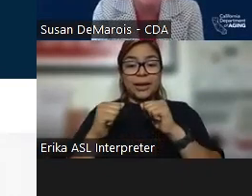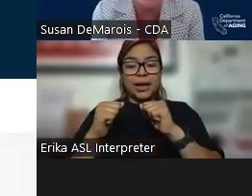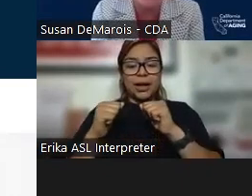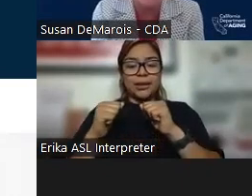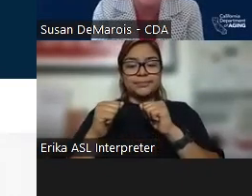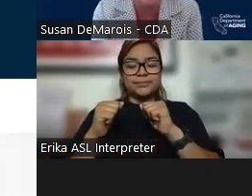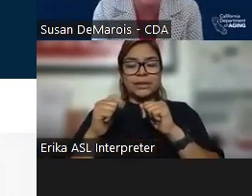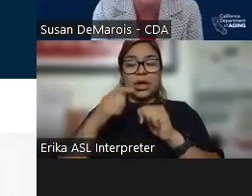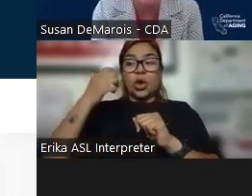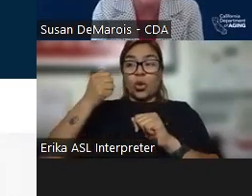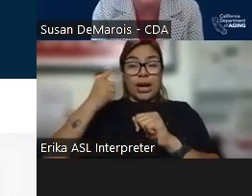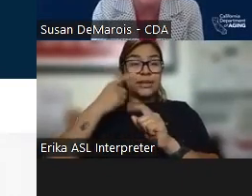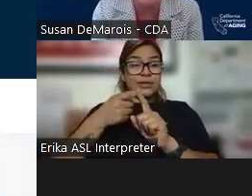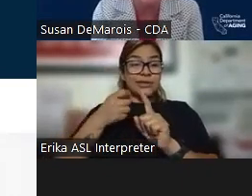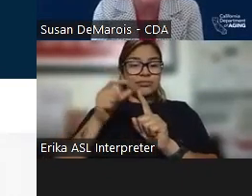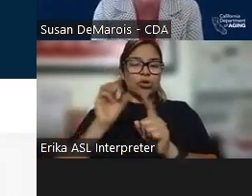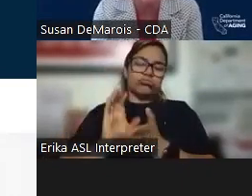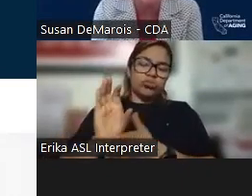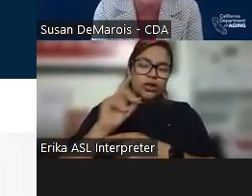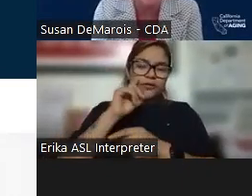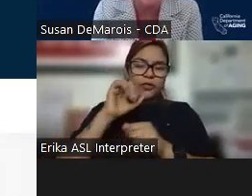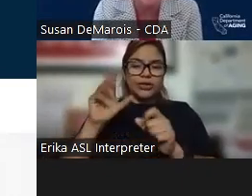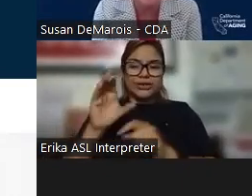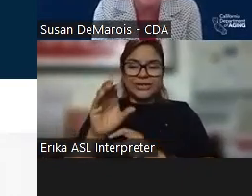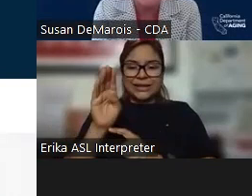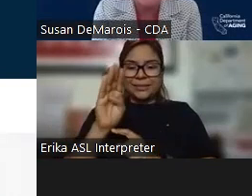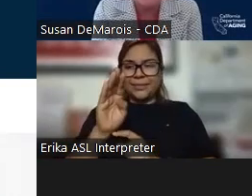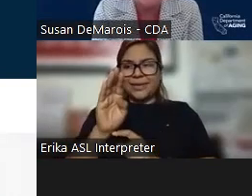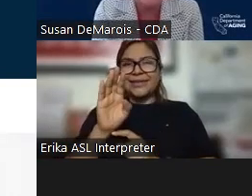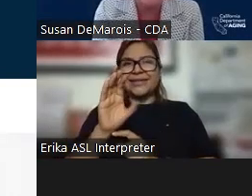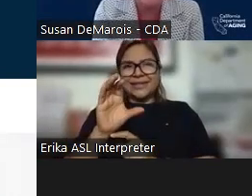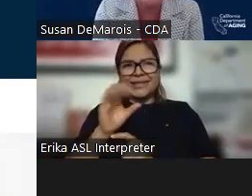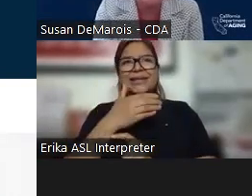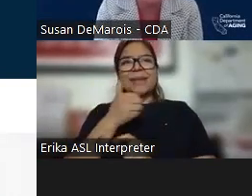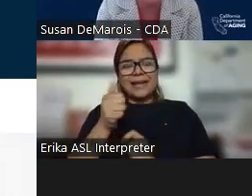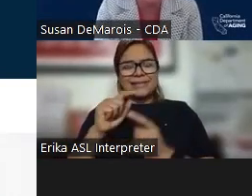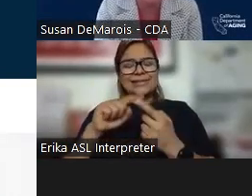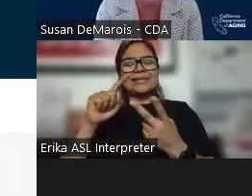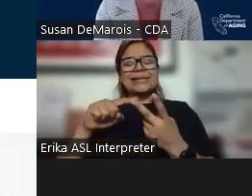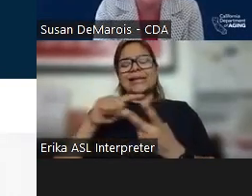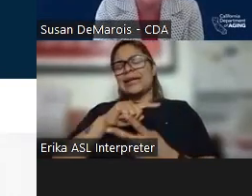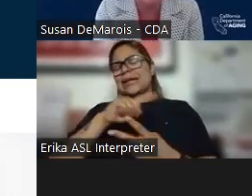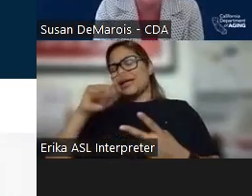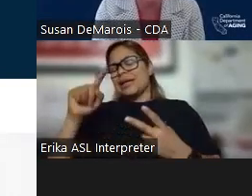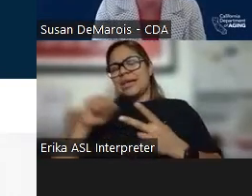adult day healthcare, and CBAS and PACE centers. Just this week, we